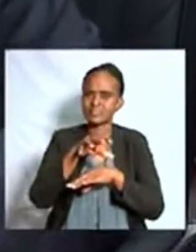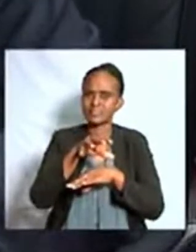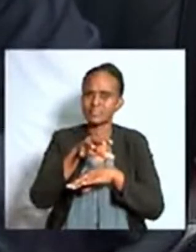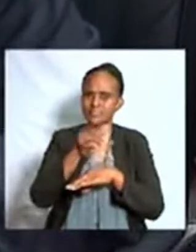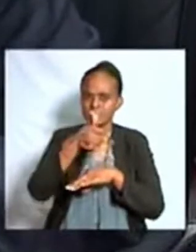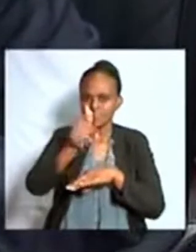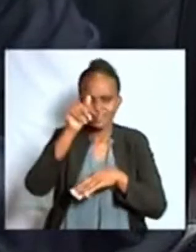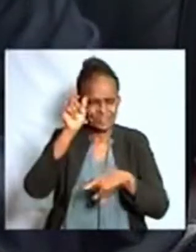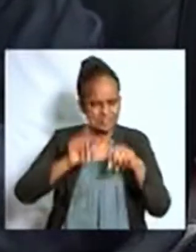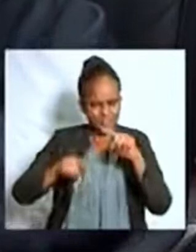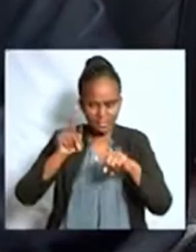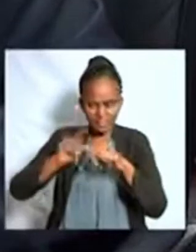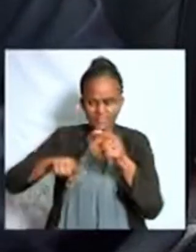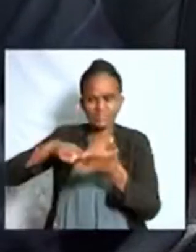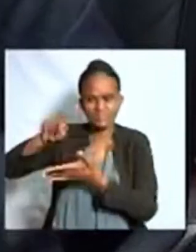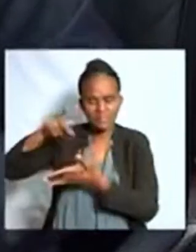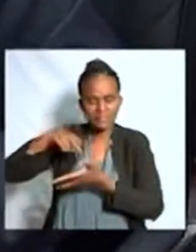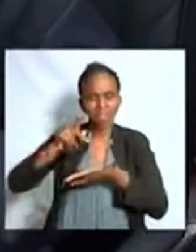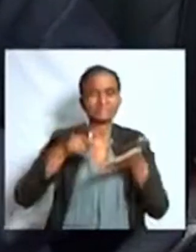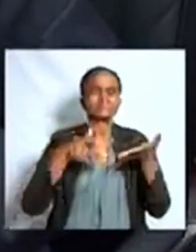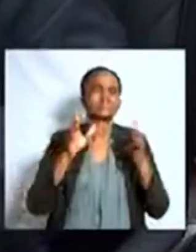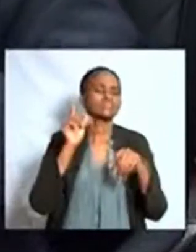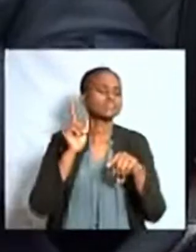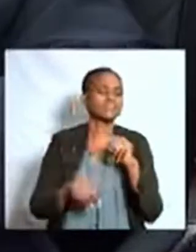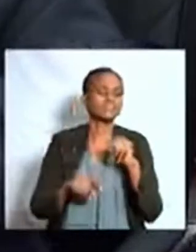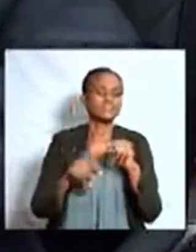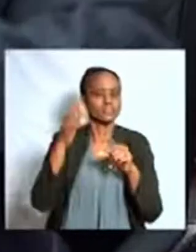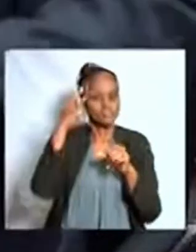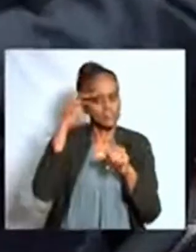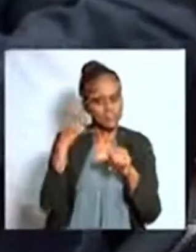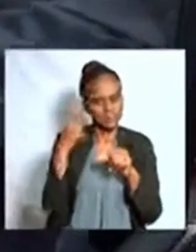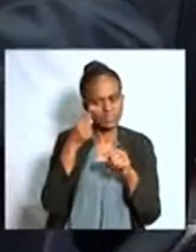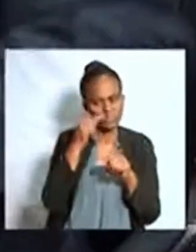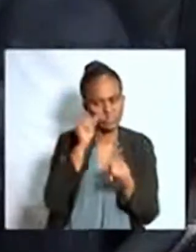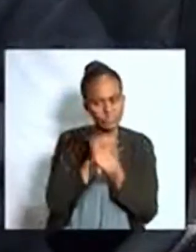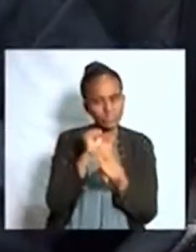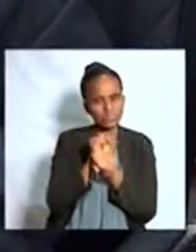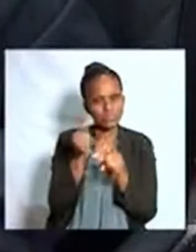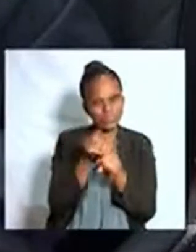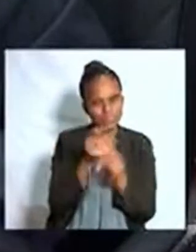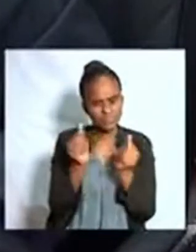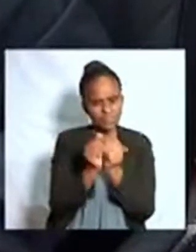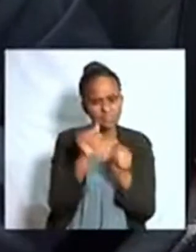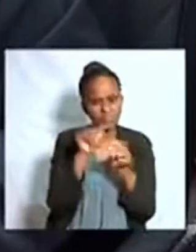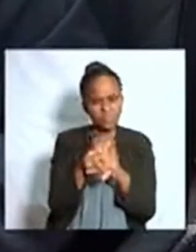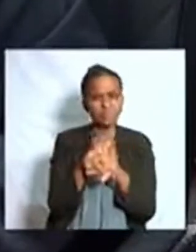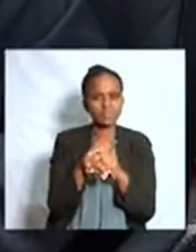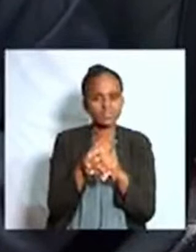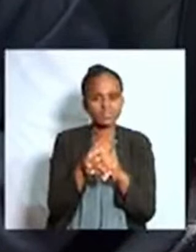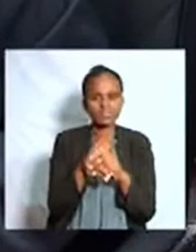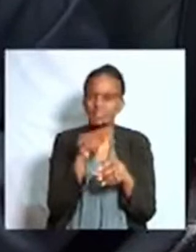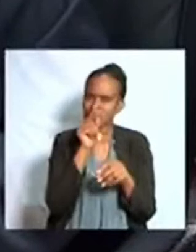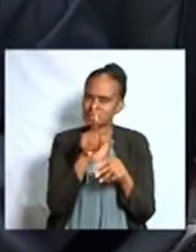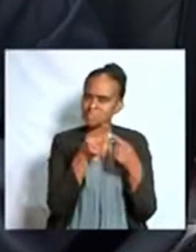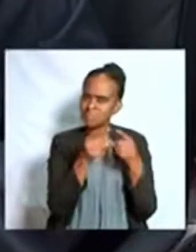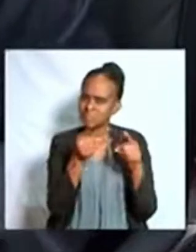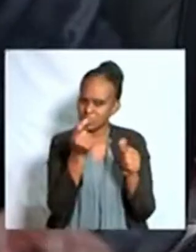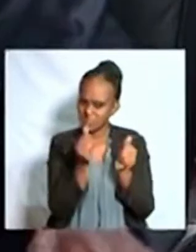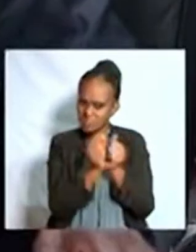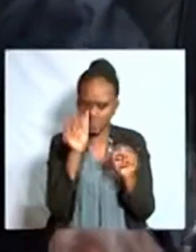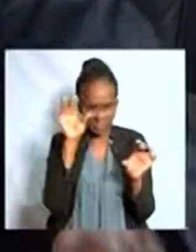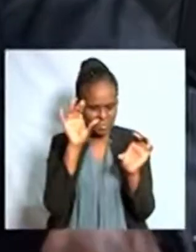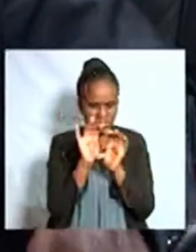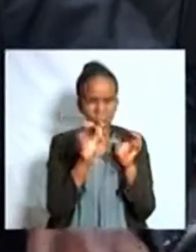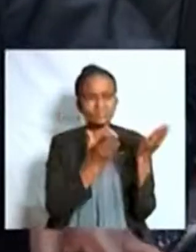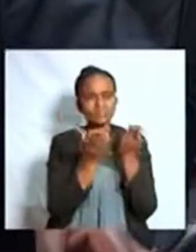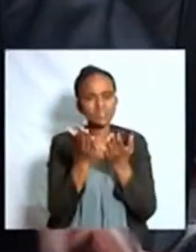You cannot pay allowances for officers working from within. It is contrary to the conditions of service.